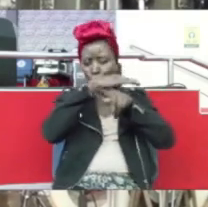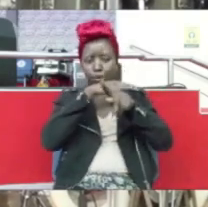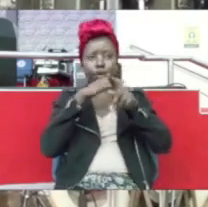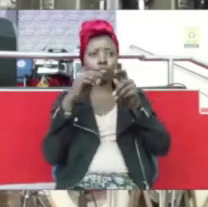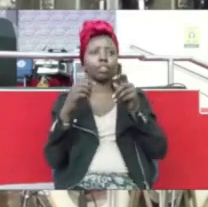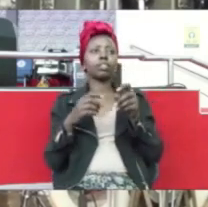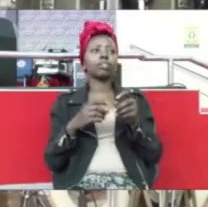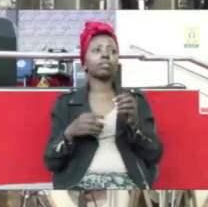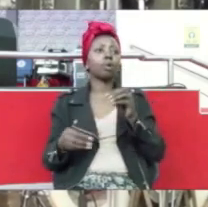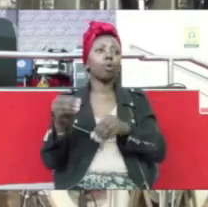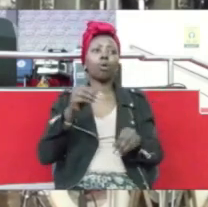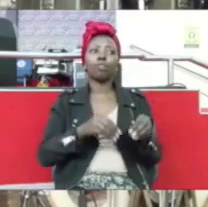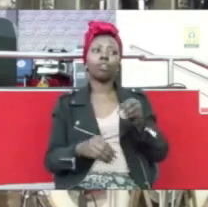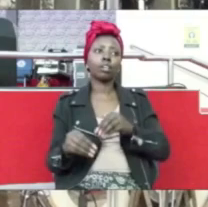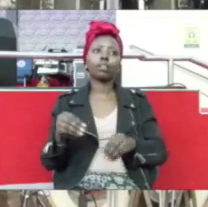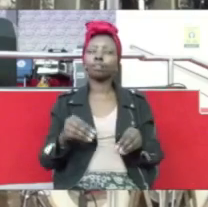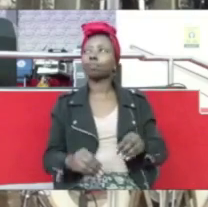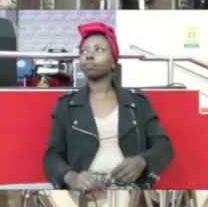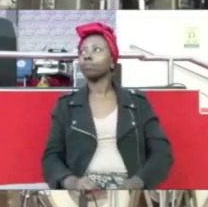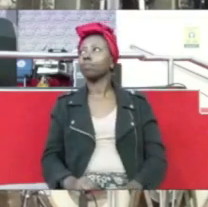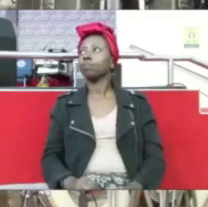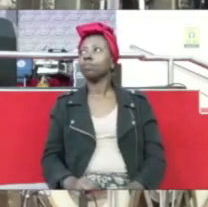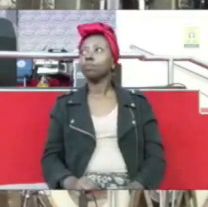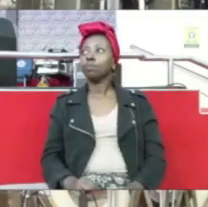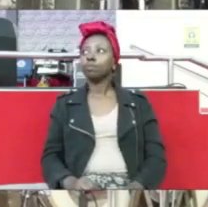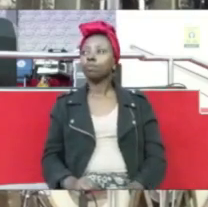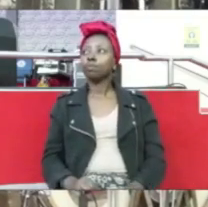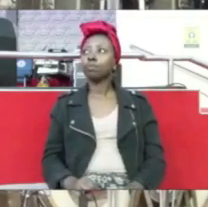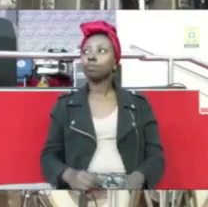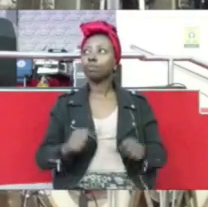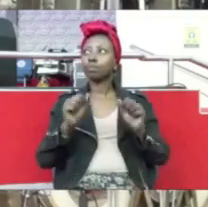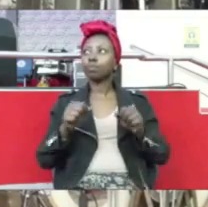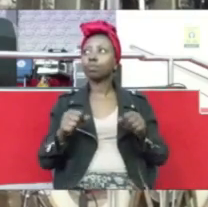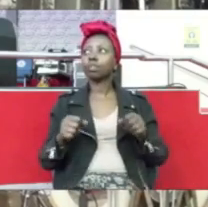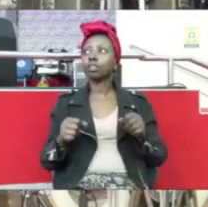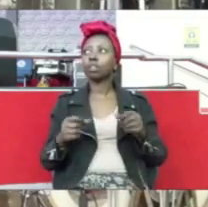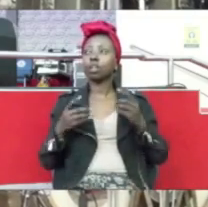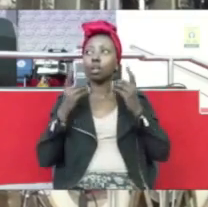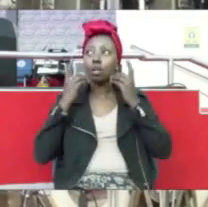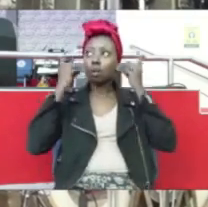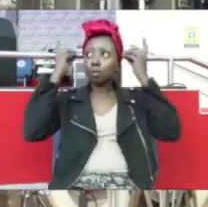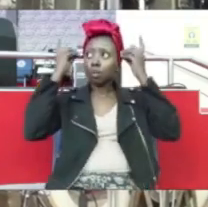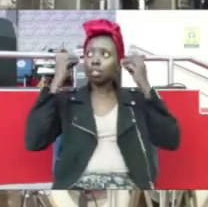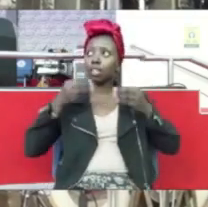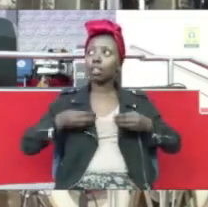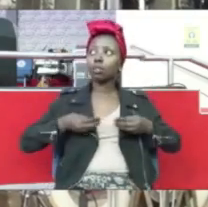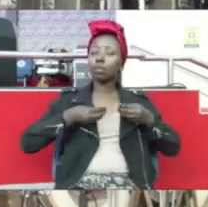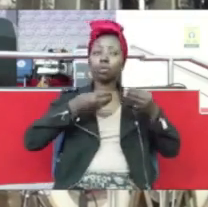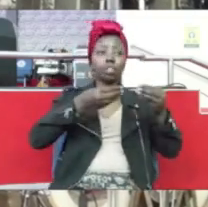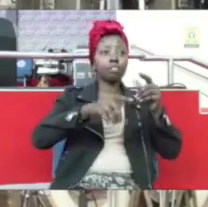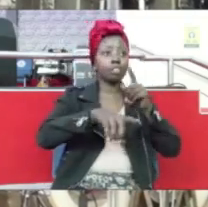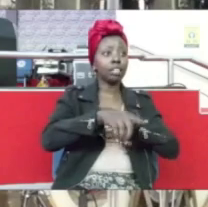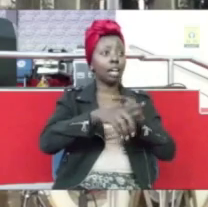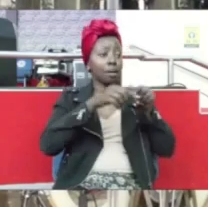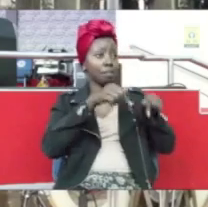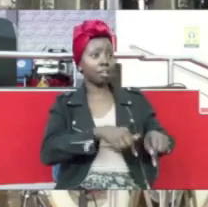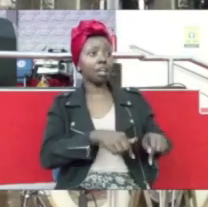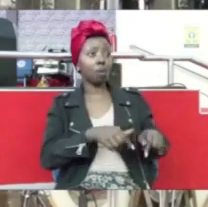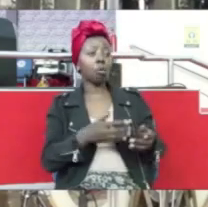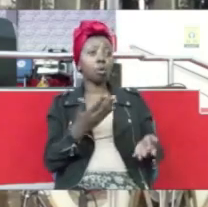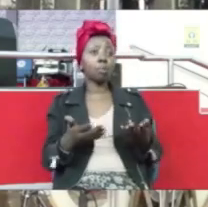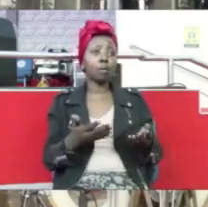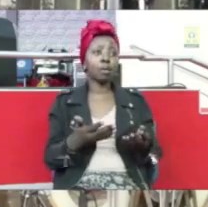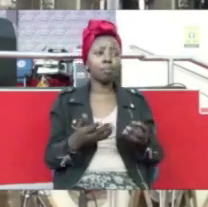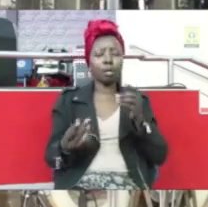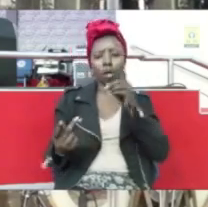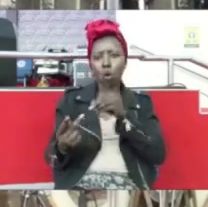ndiyo tunasema ni matoleo ya nabii. You can decide to bring to him when he is here, or you can decide to book an appointment. You see